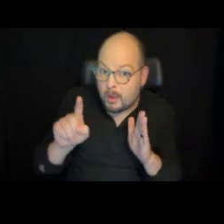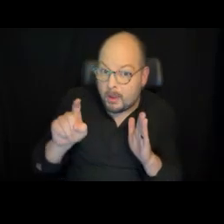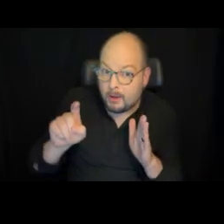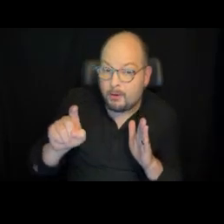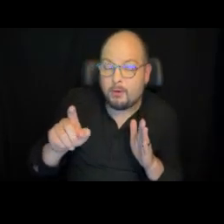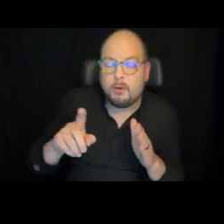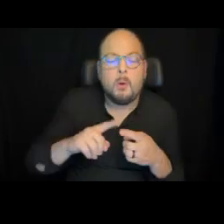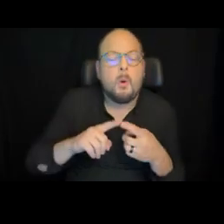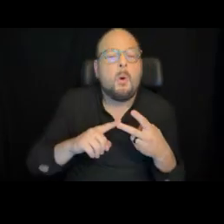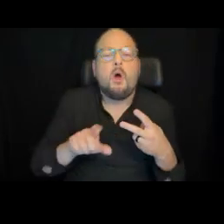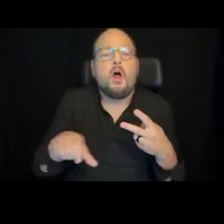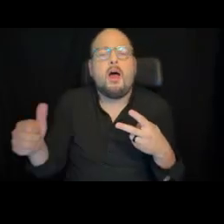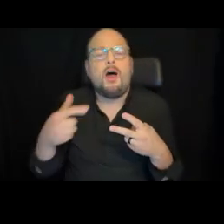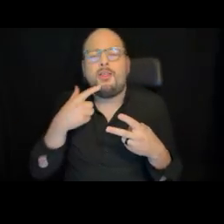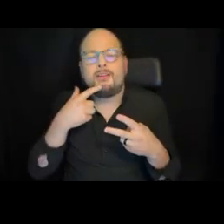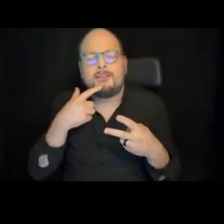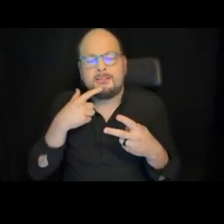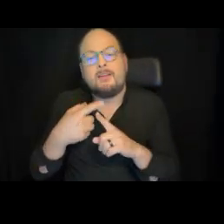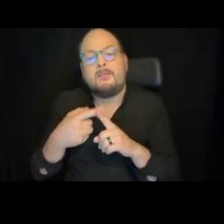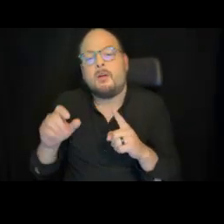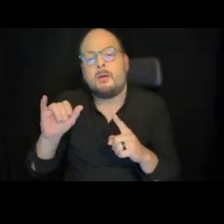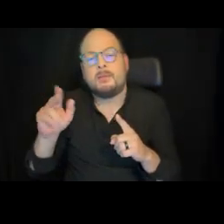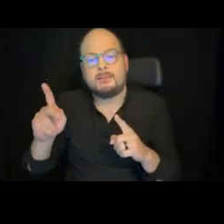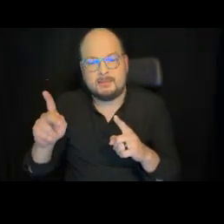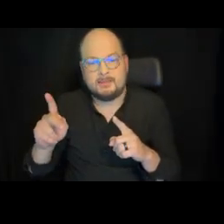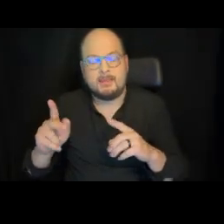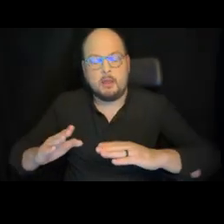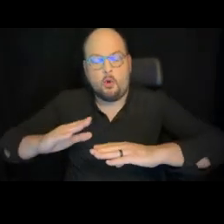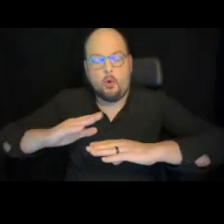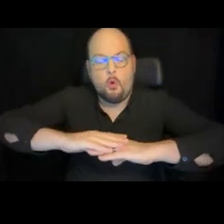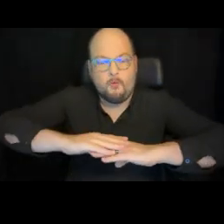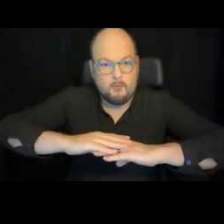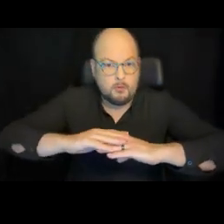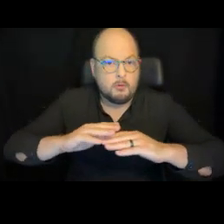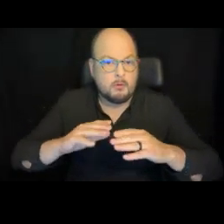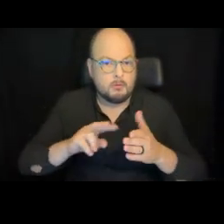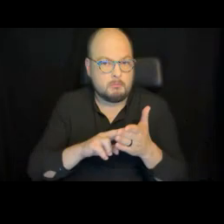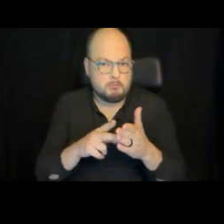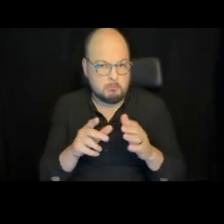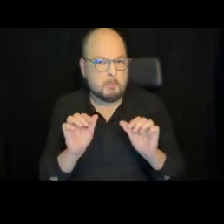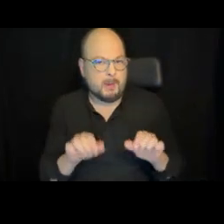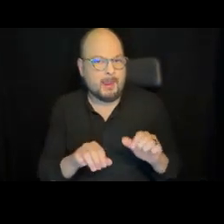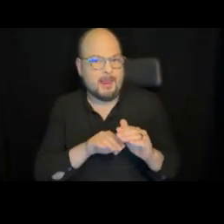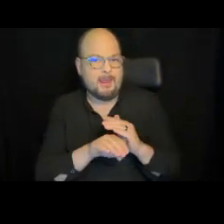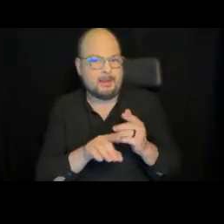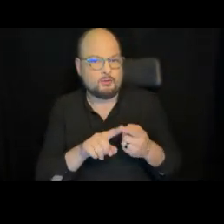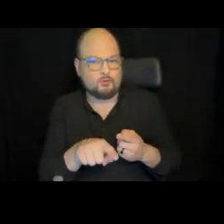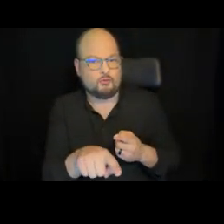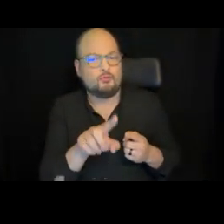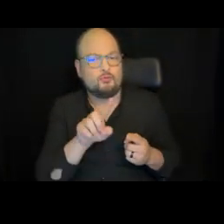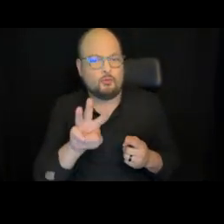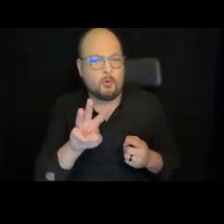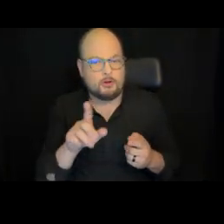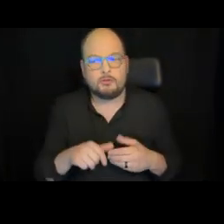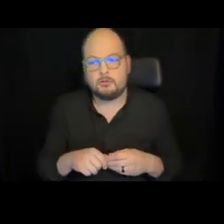is saying the overlap from the sink is allowed for access to the dishwasher. So I think she wants some clarification on that,